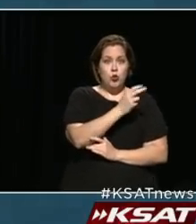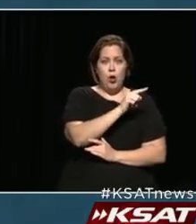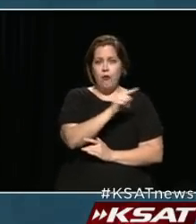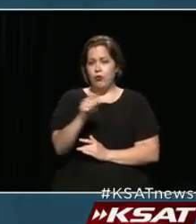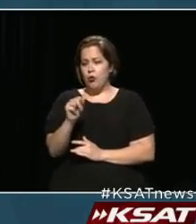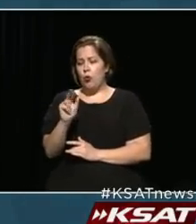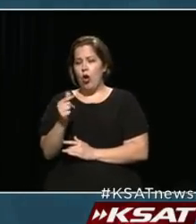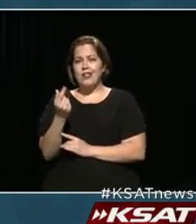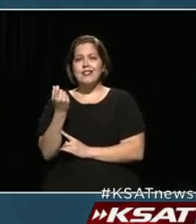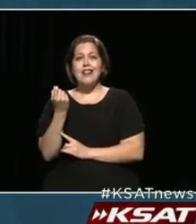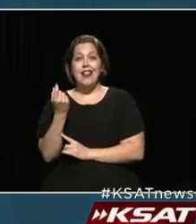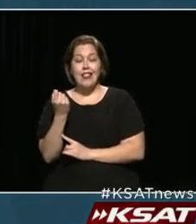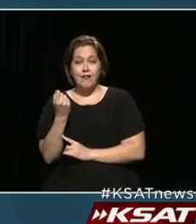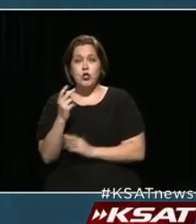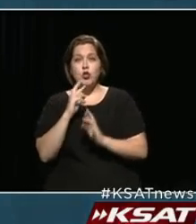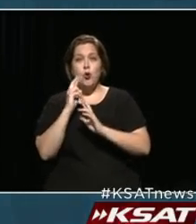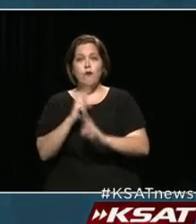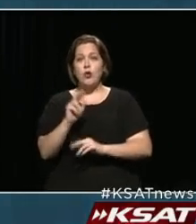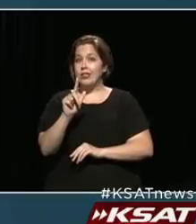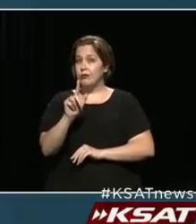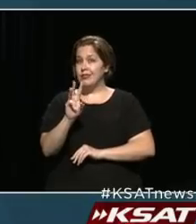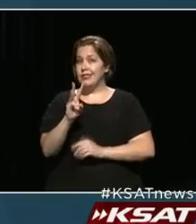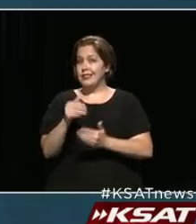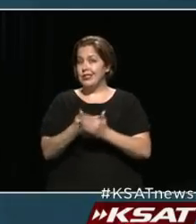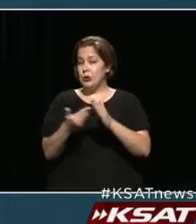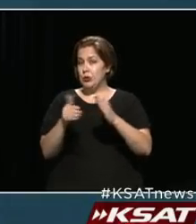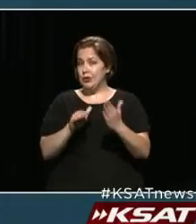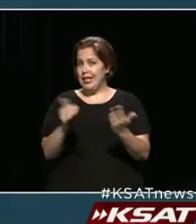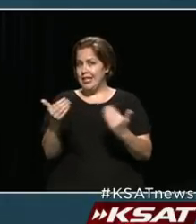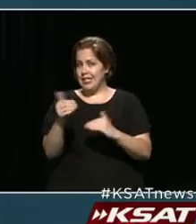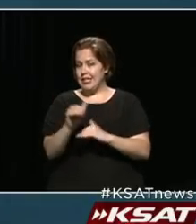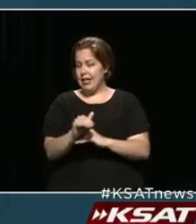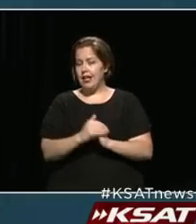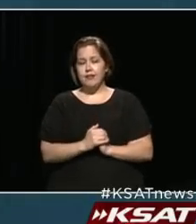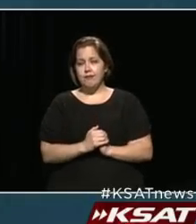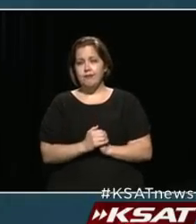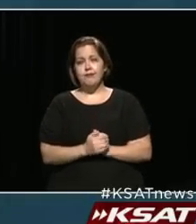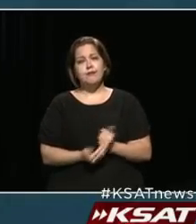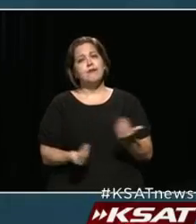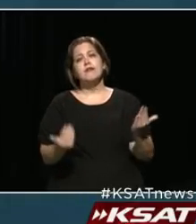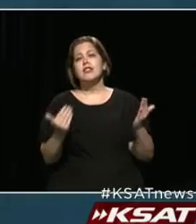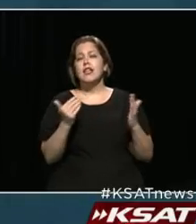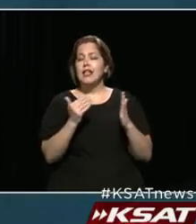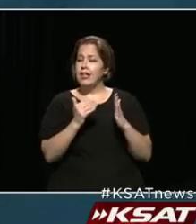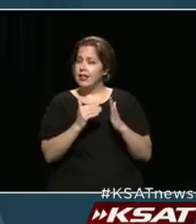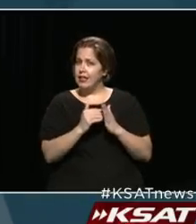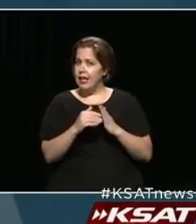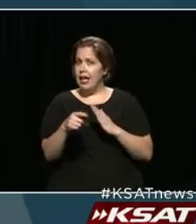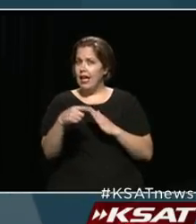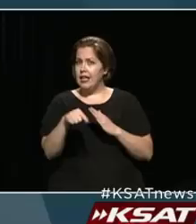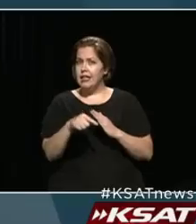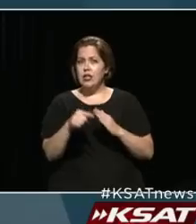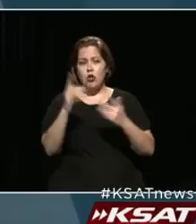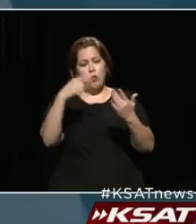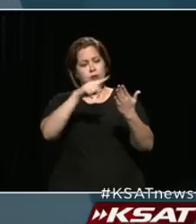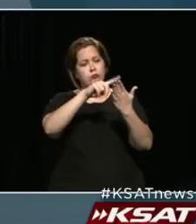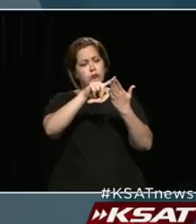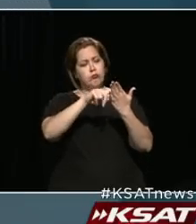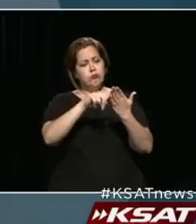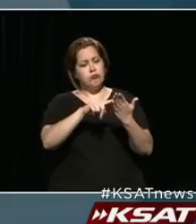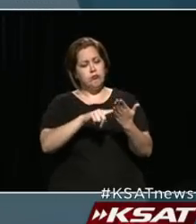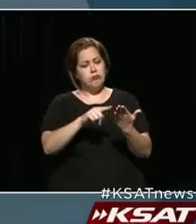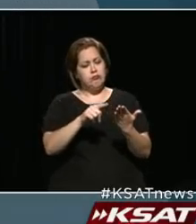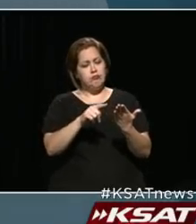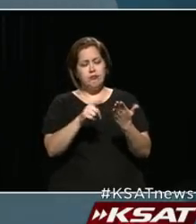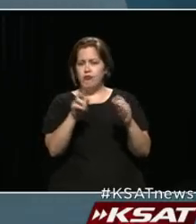August 11th. So we're reporting 26 new deaths tonight. And again, these are those that have been verified